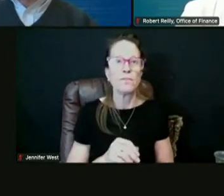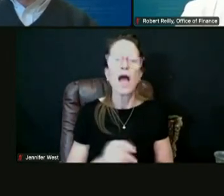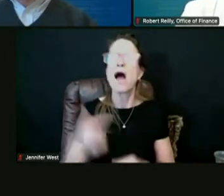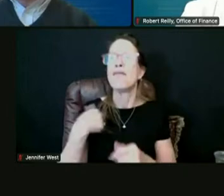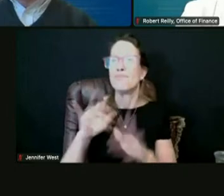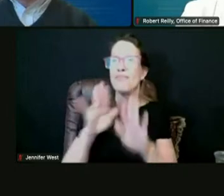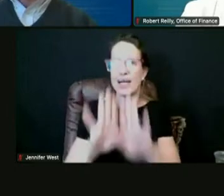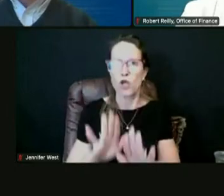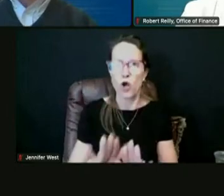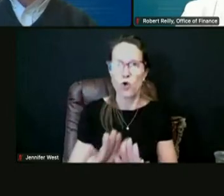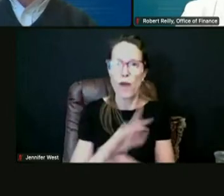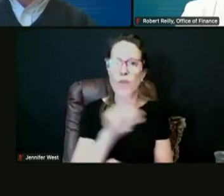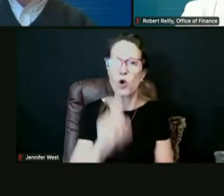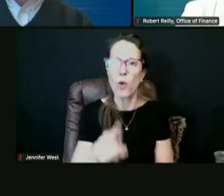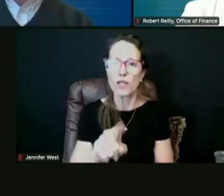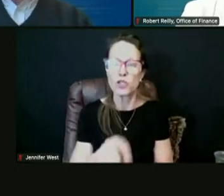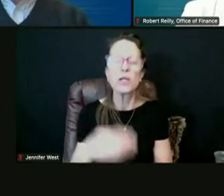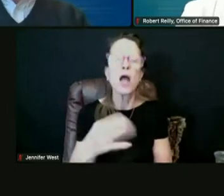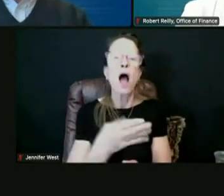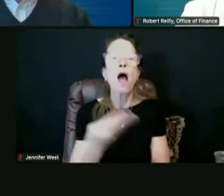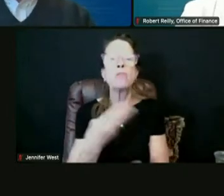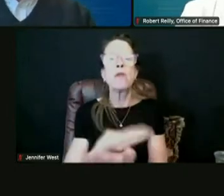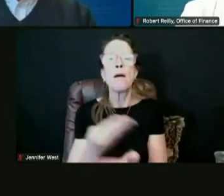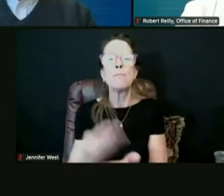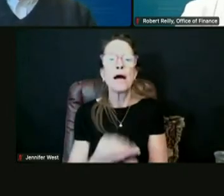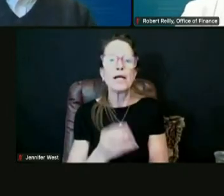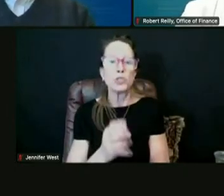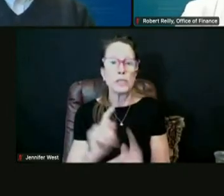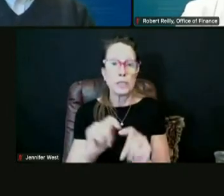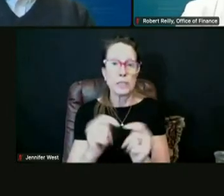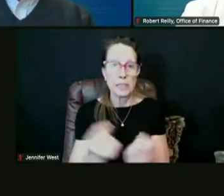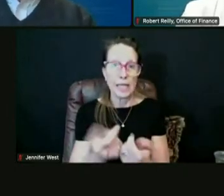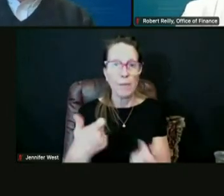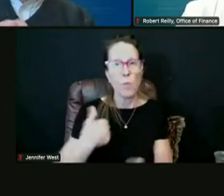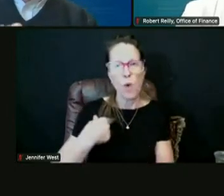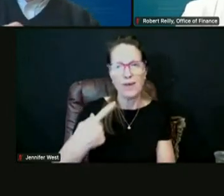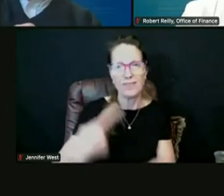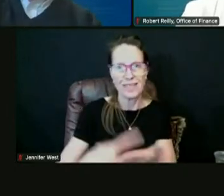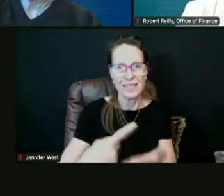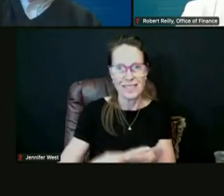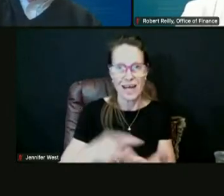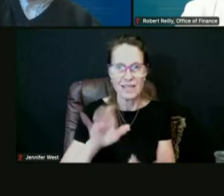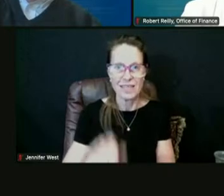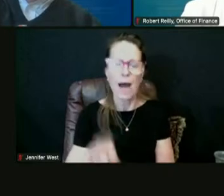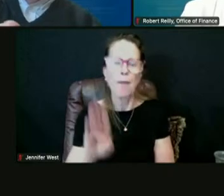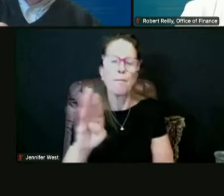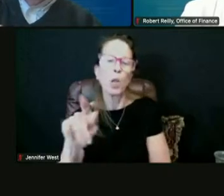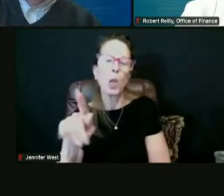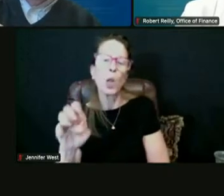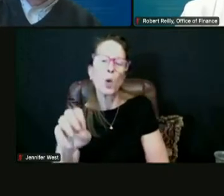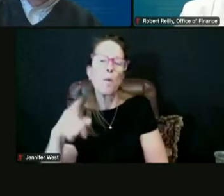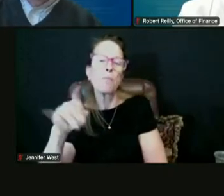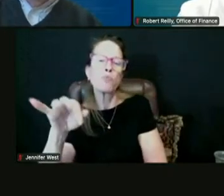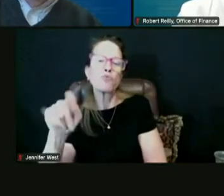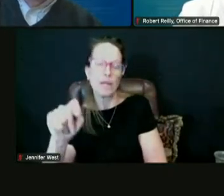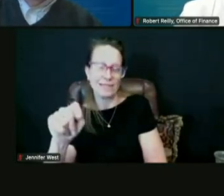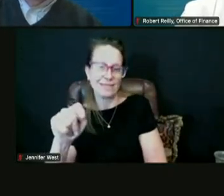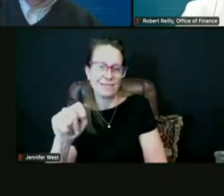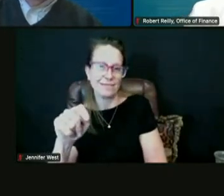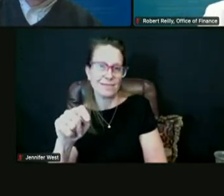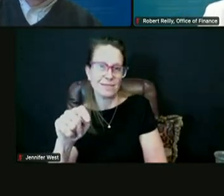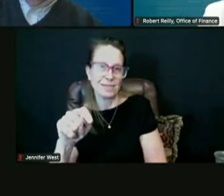let the budget team talk specifically about the areas of blueprint within the budget, but I do want to say I'm so glad this question has come up, because